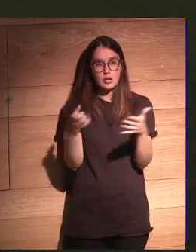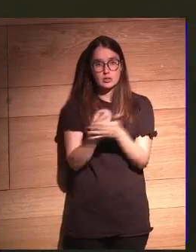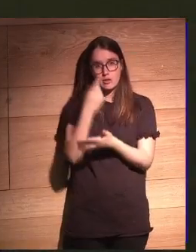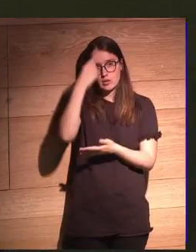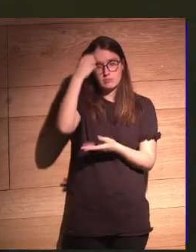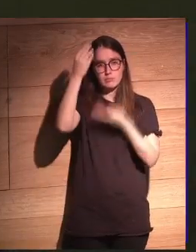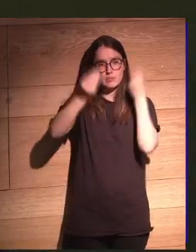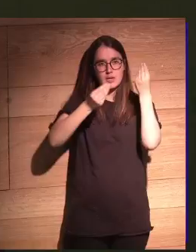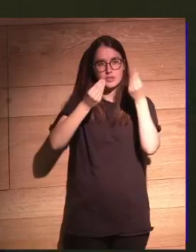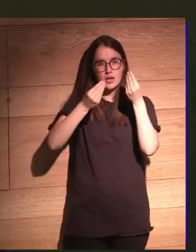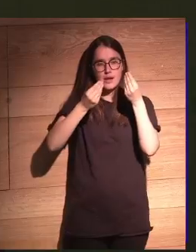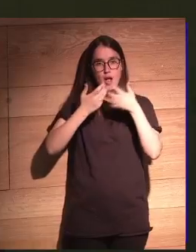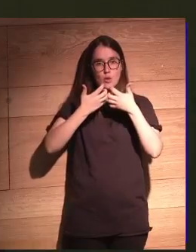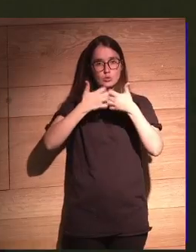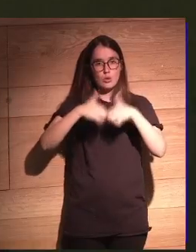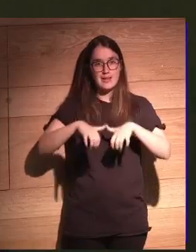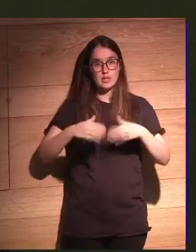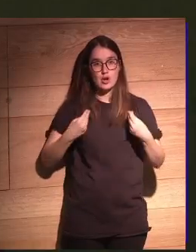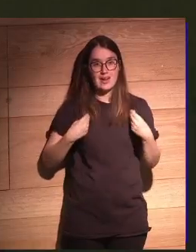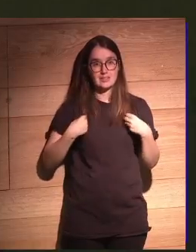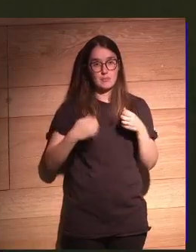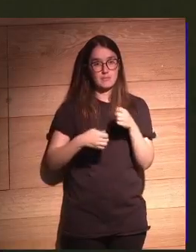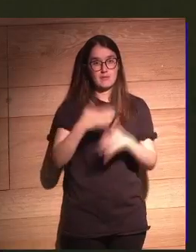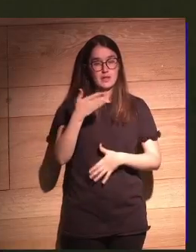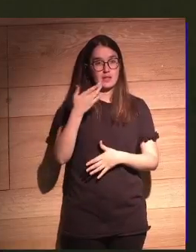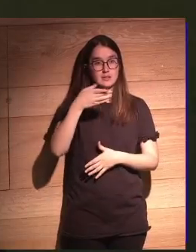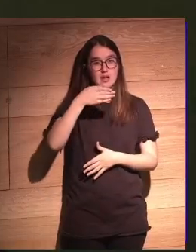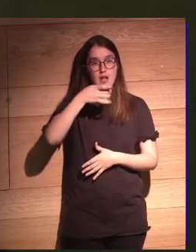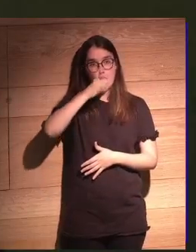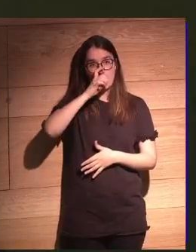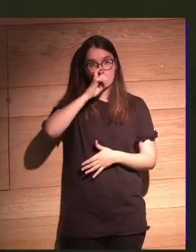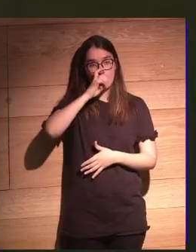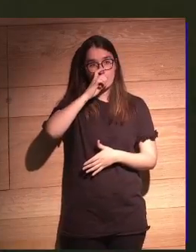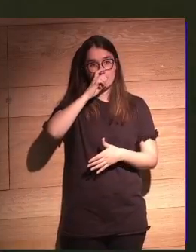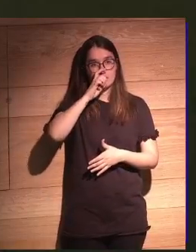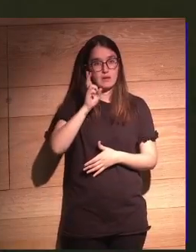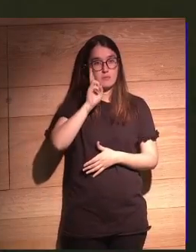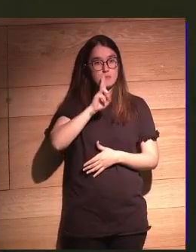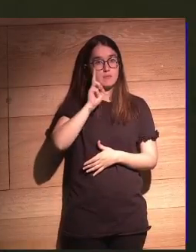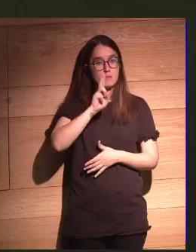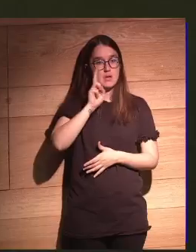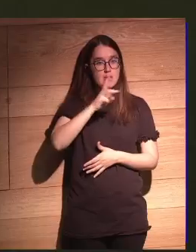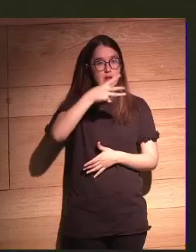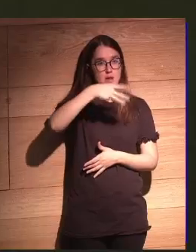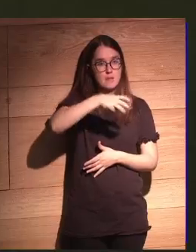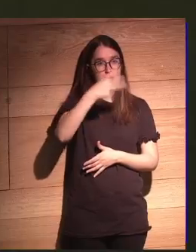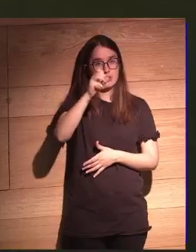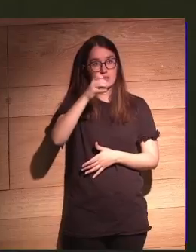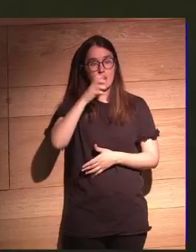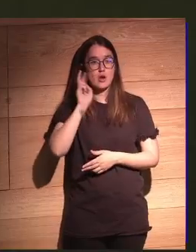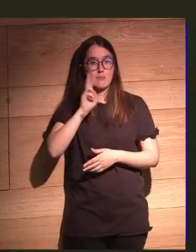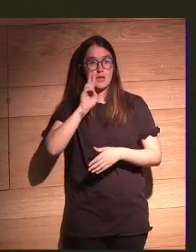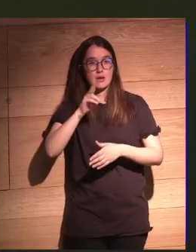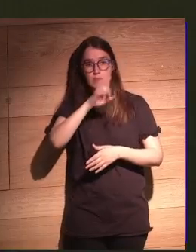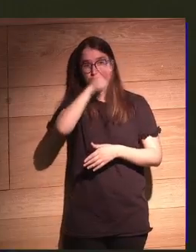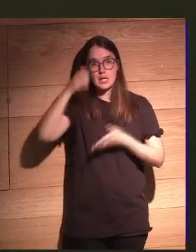M30 underground to change the area around the Manzanares River, everyone had in mind that